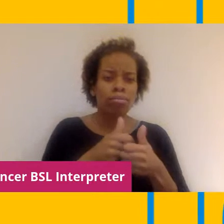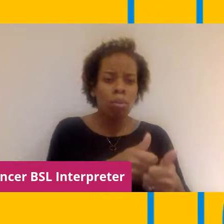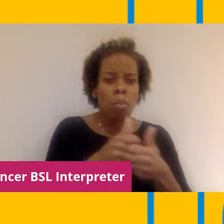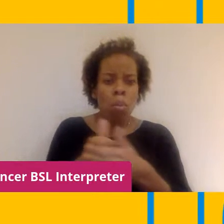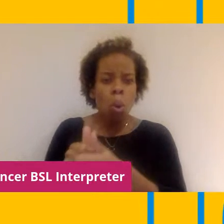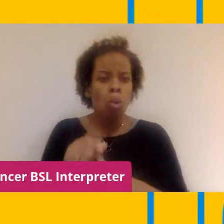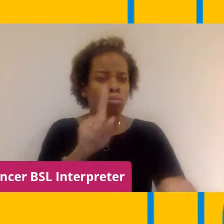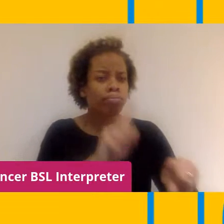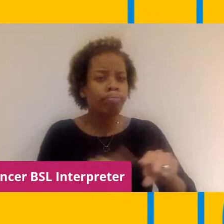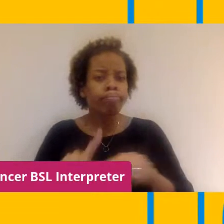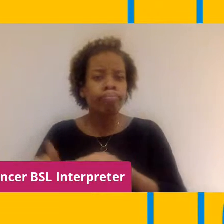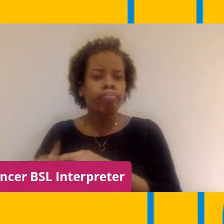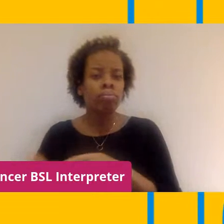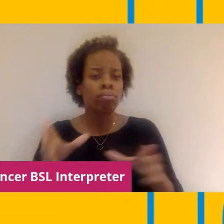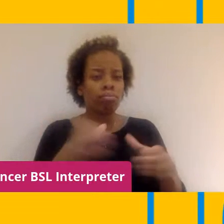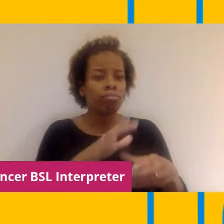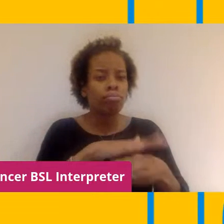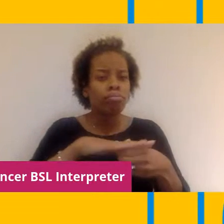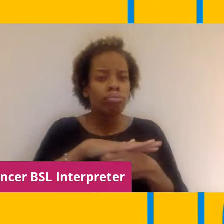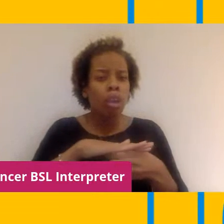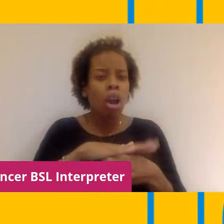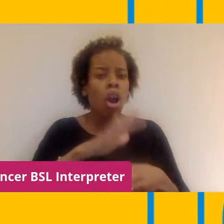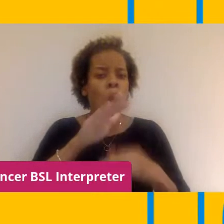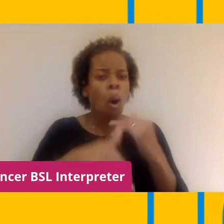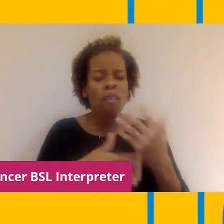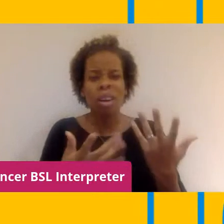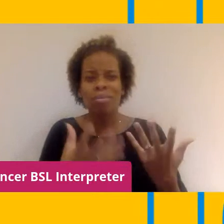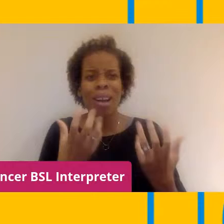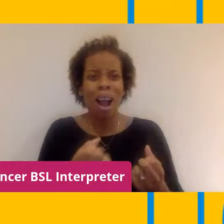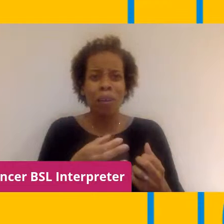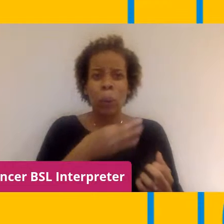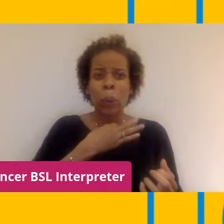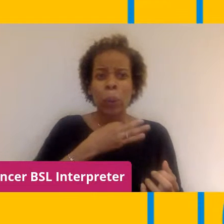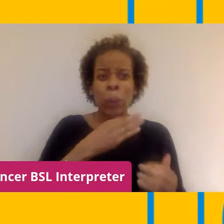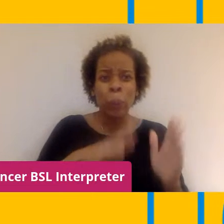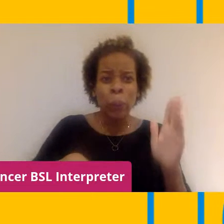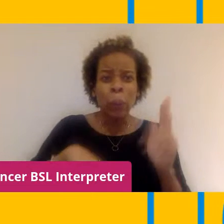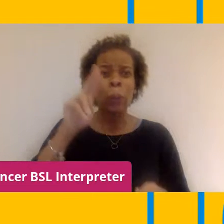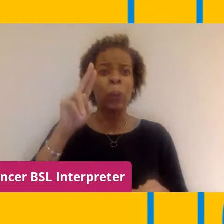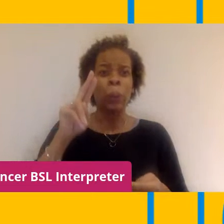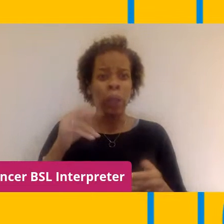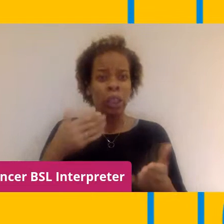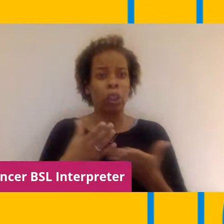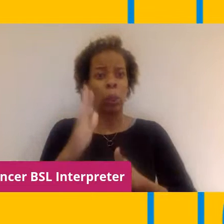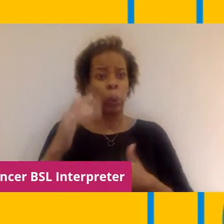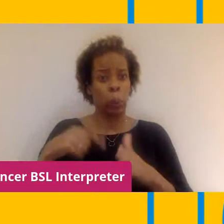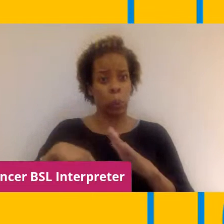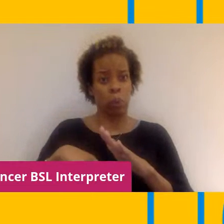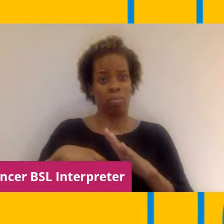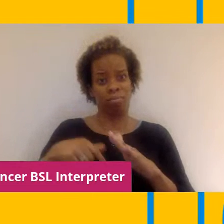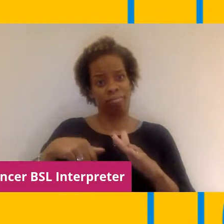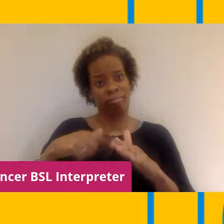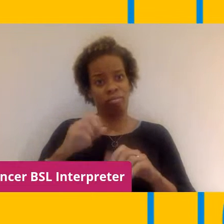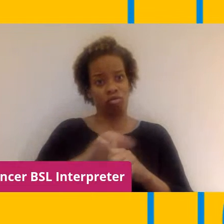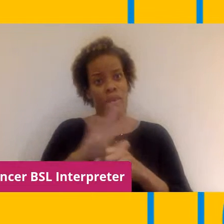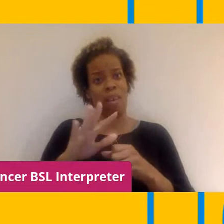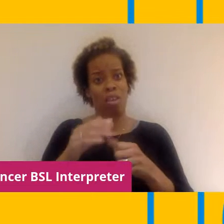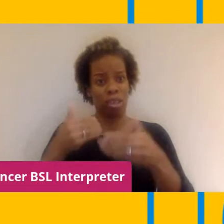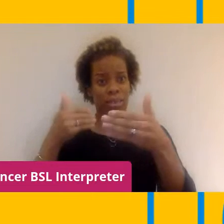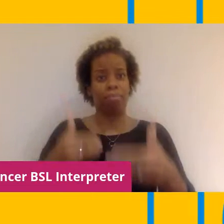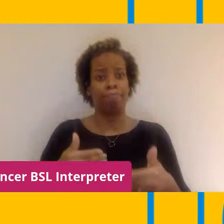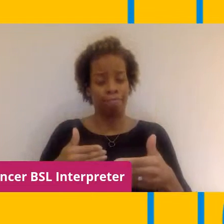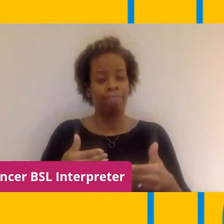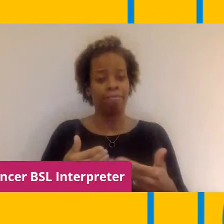in reducing the risks posed to these groups of staff during COVID. And then we also more recently, I think